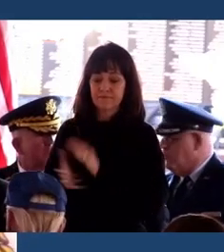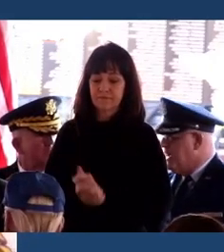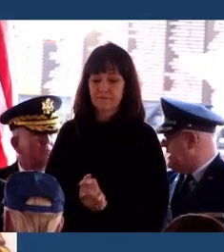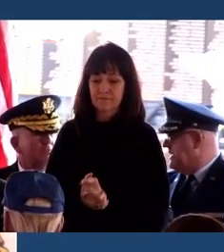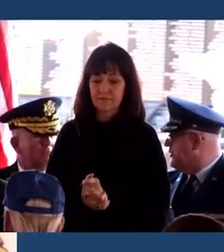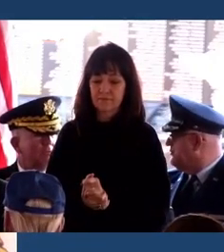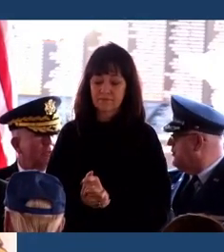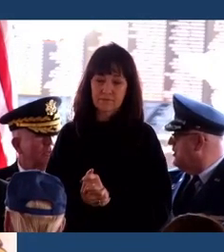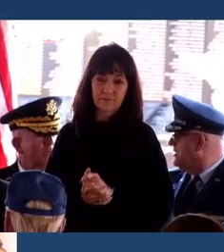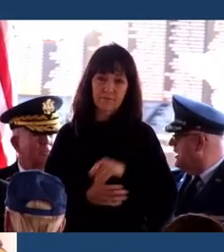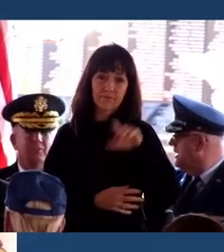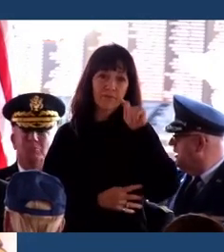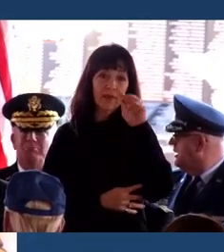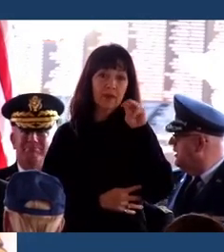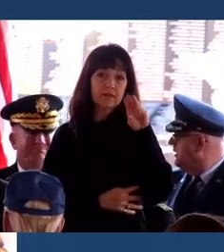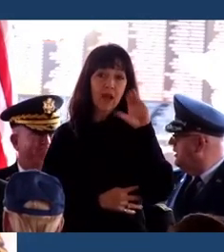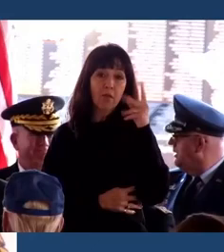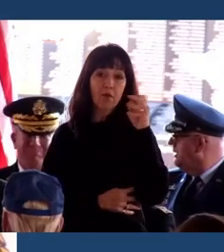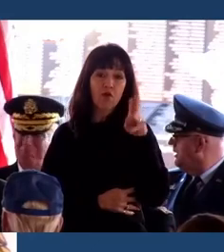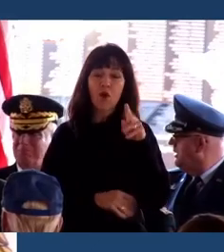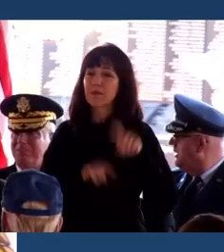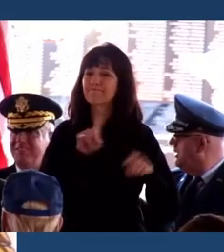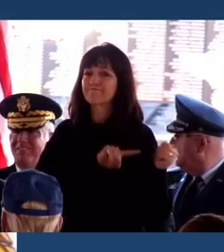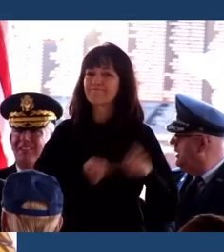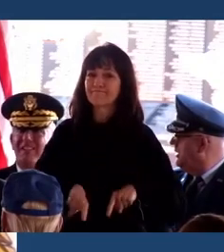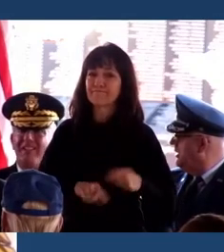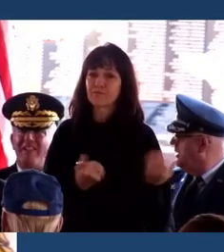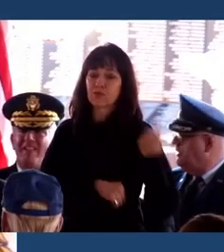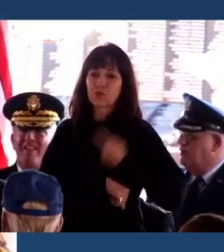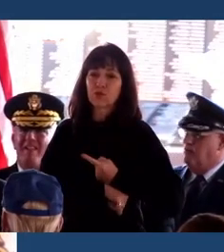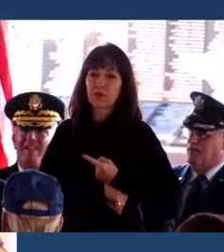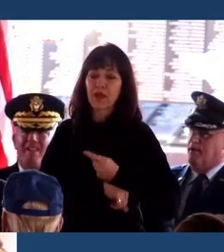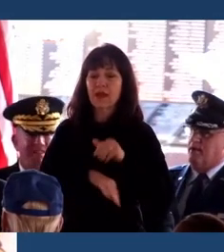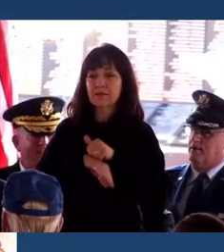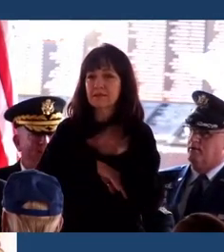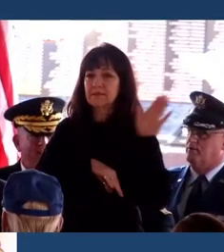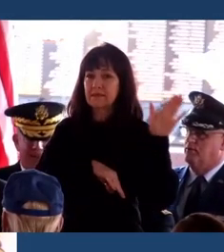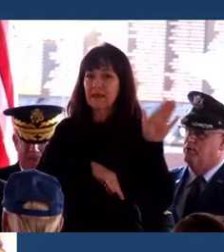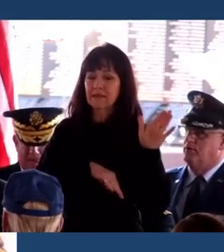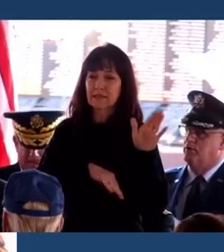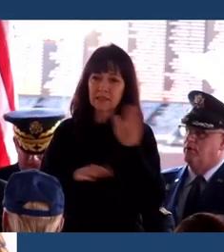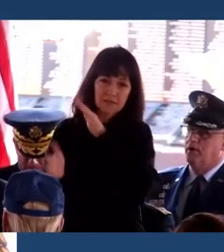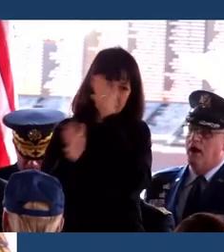the Honorable Tom Copper, unable to attend today, sends his well wishes.